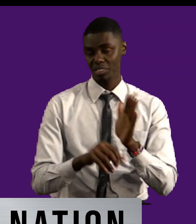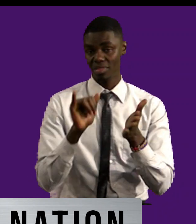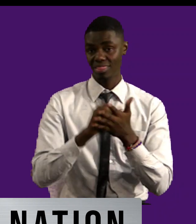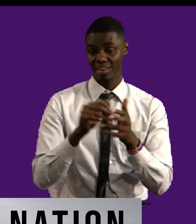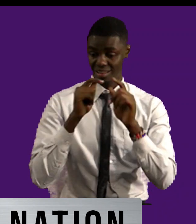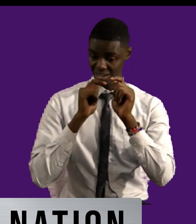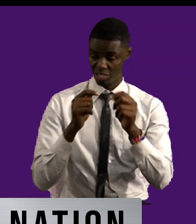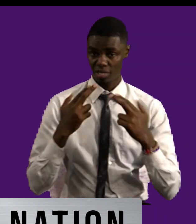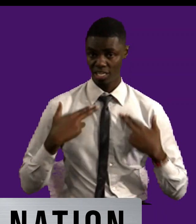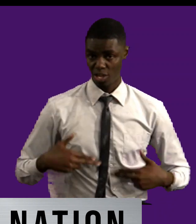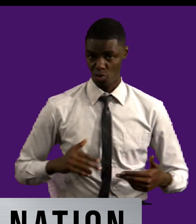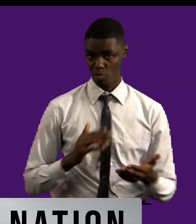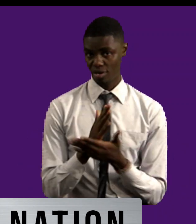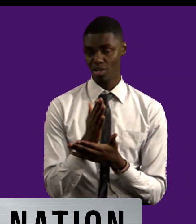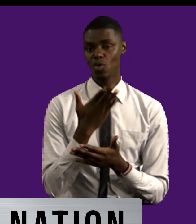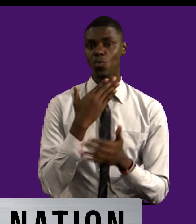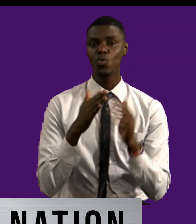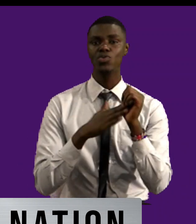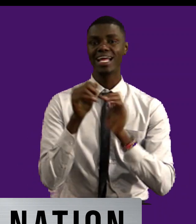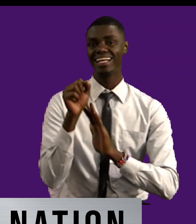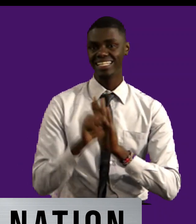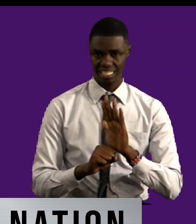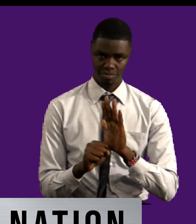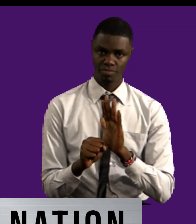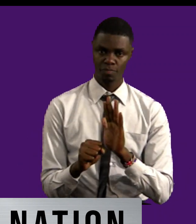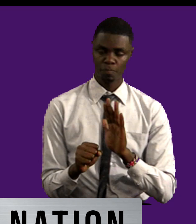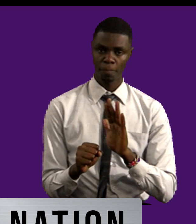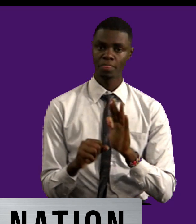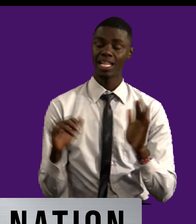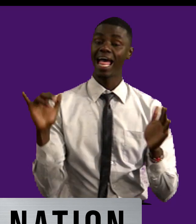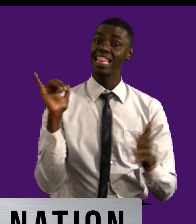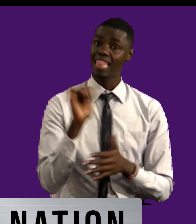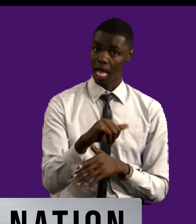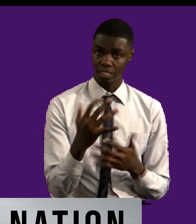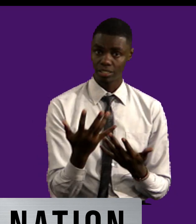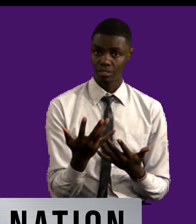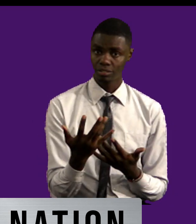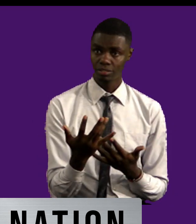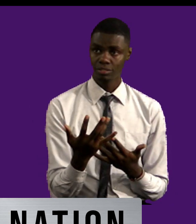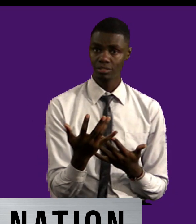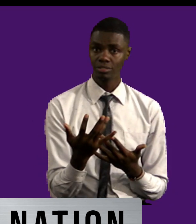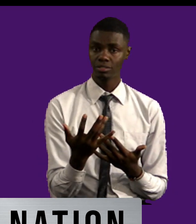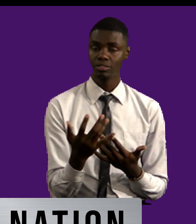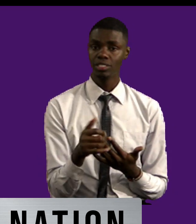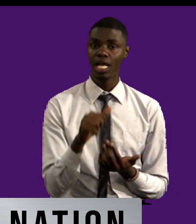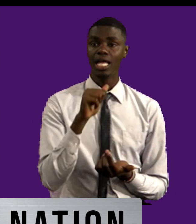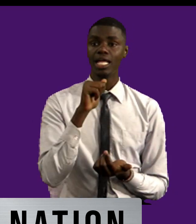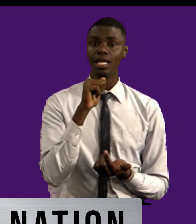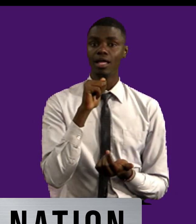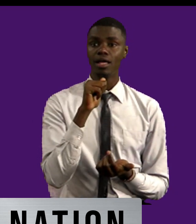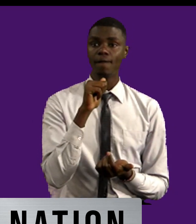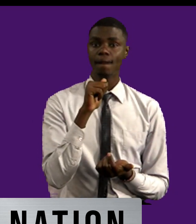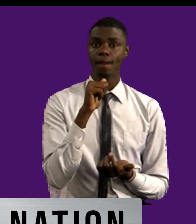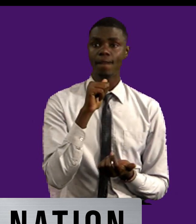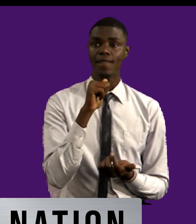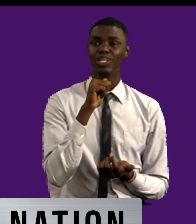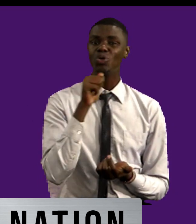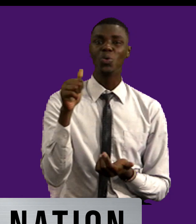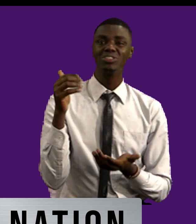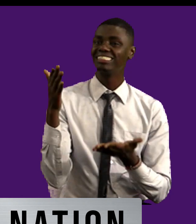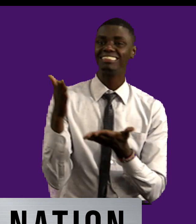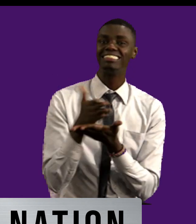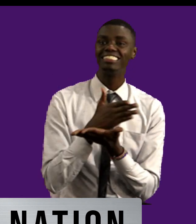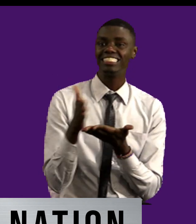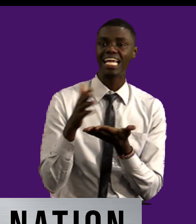rights. We want leadership that does not